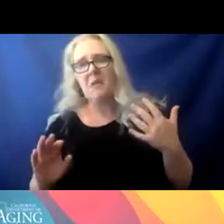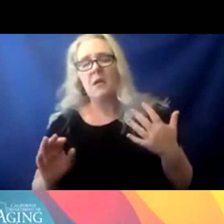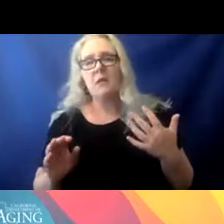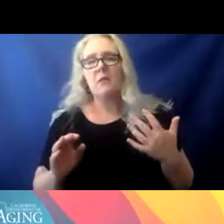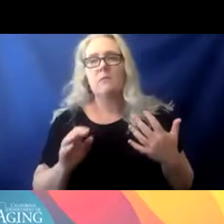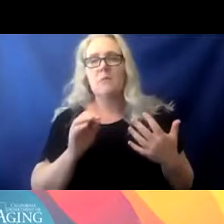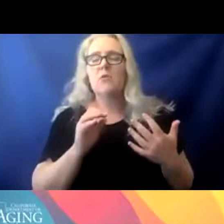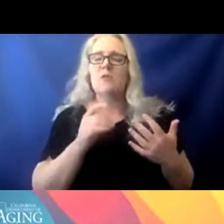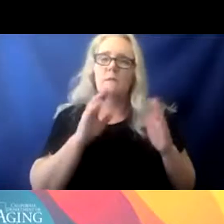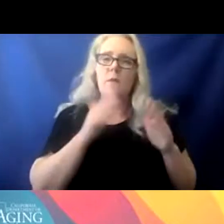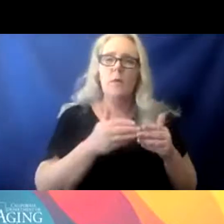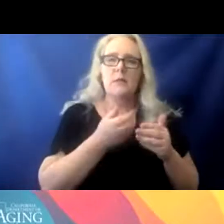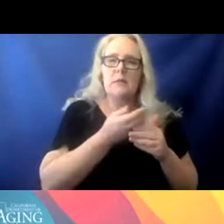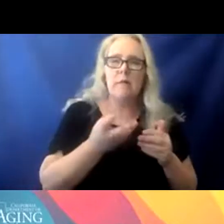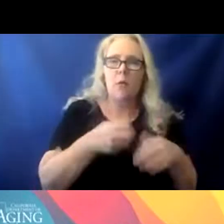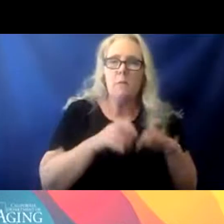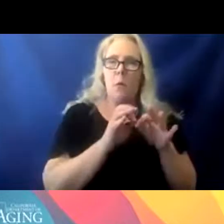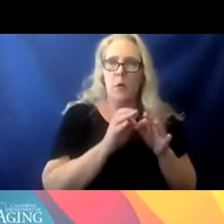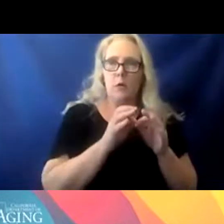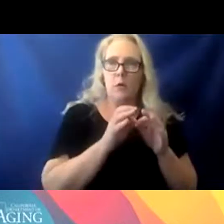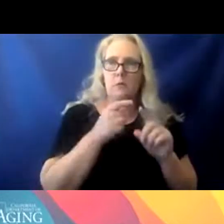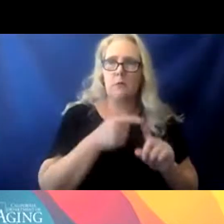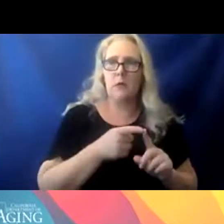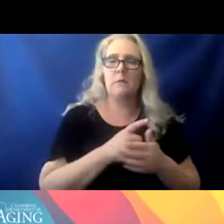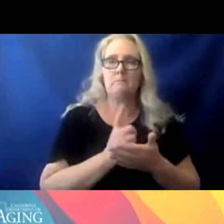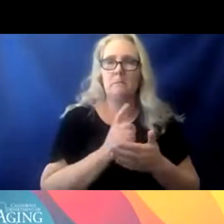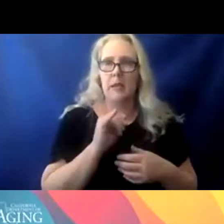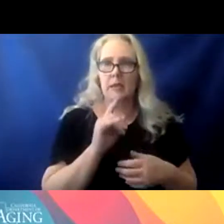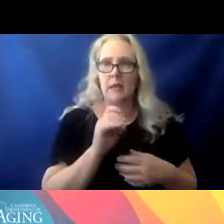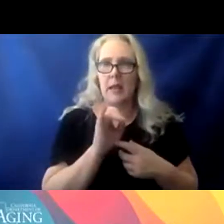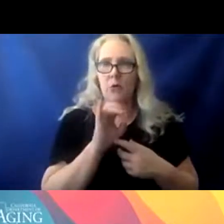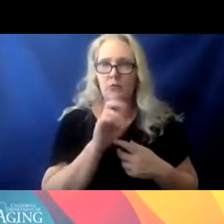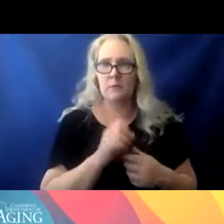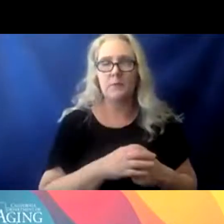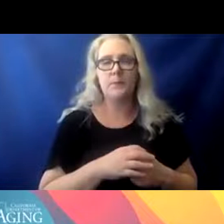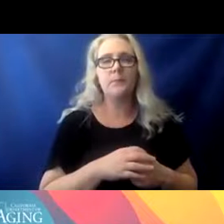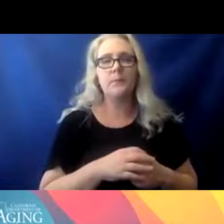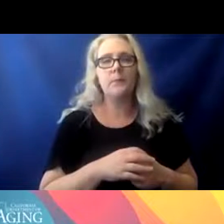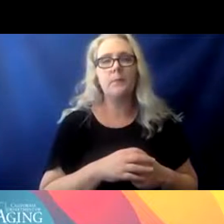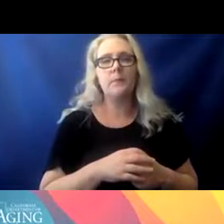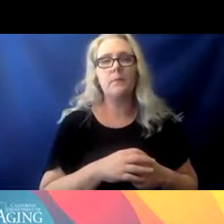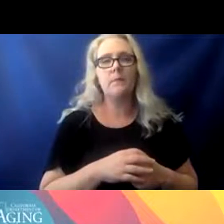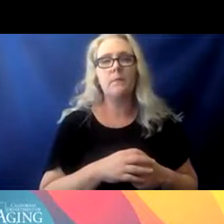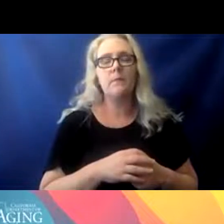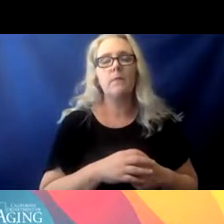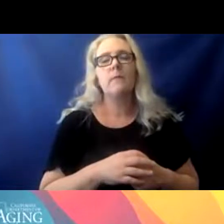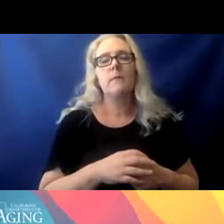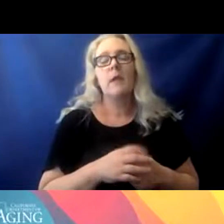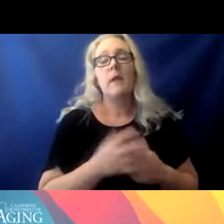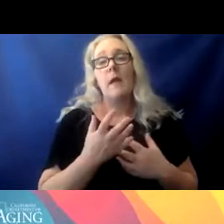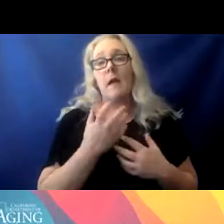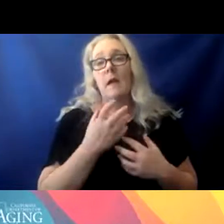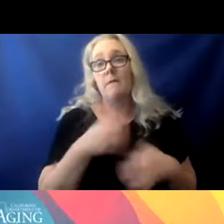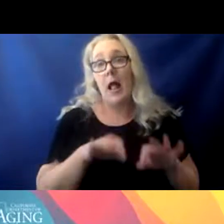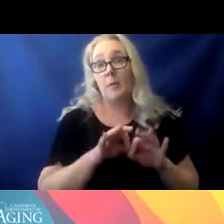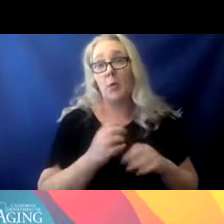indicators. And then I think a really valuable resource within the dashboard is the demographic dashboard, which provides